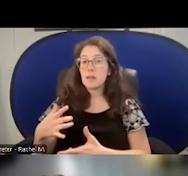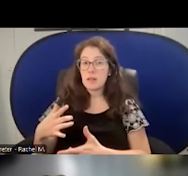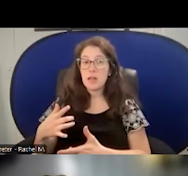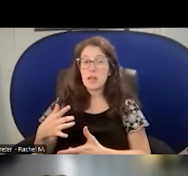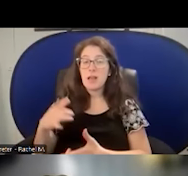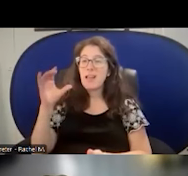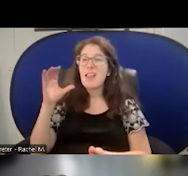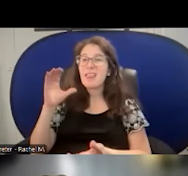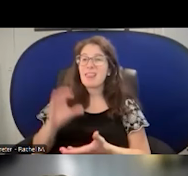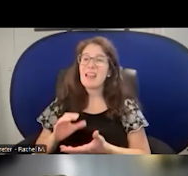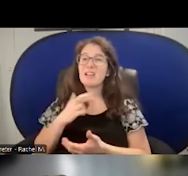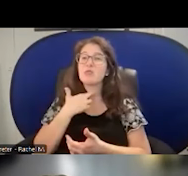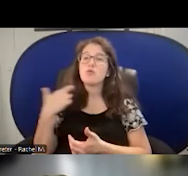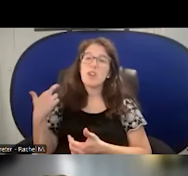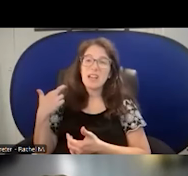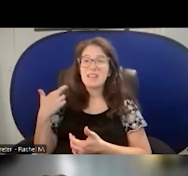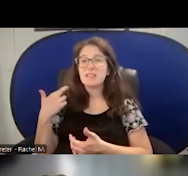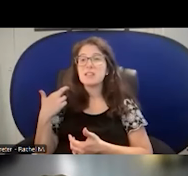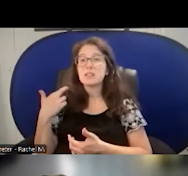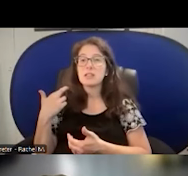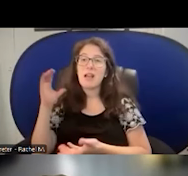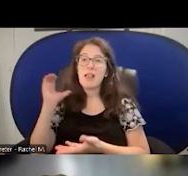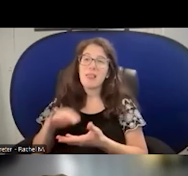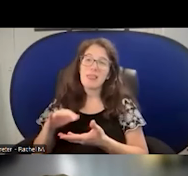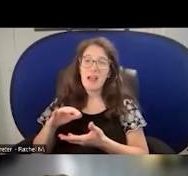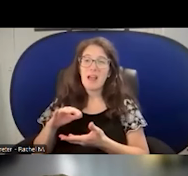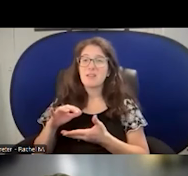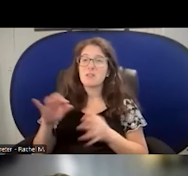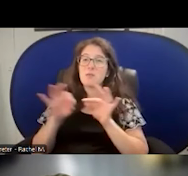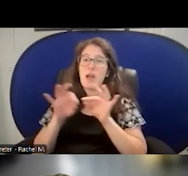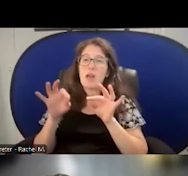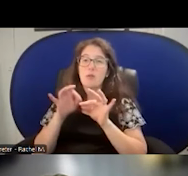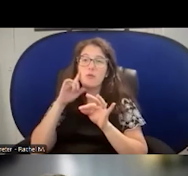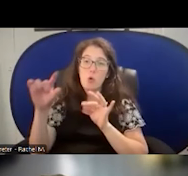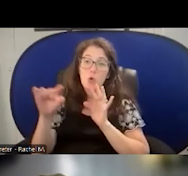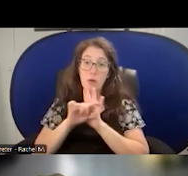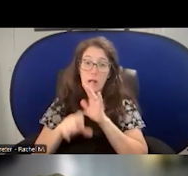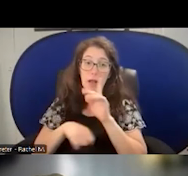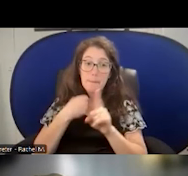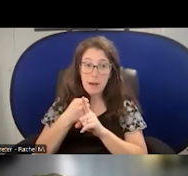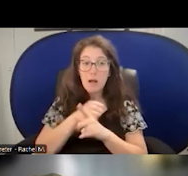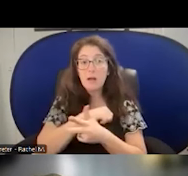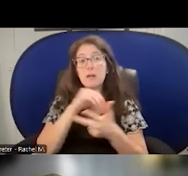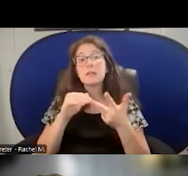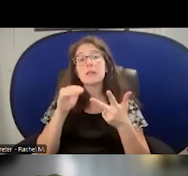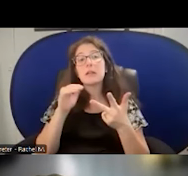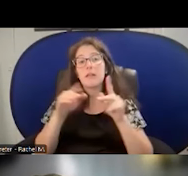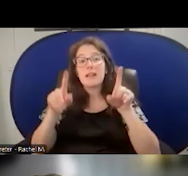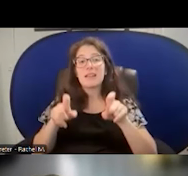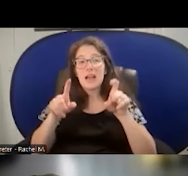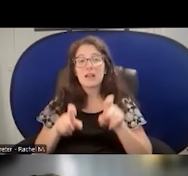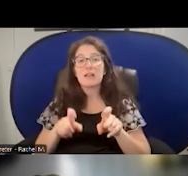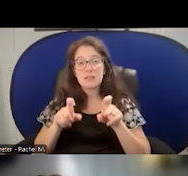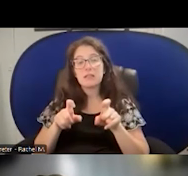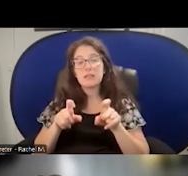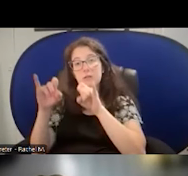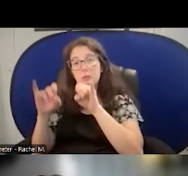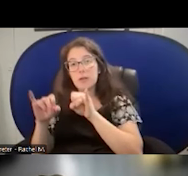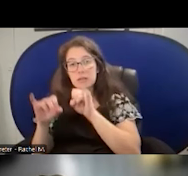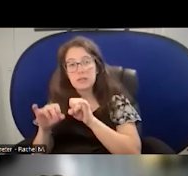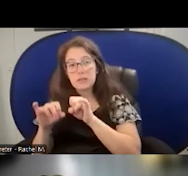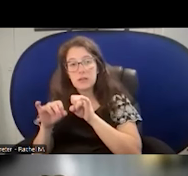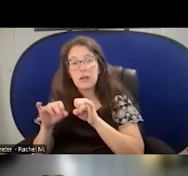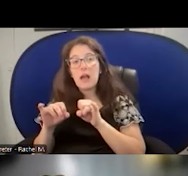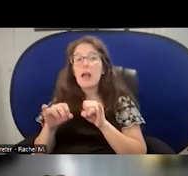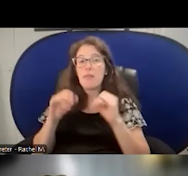stakes. And then assessments are more like my quizzes and exams. And then I always include a wrap up,